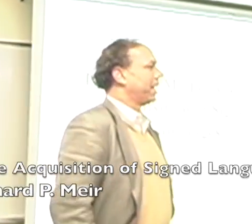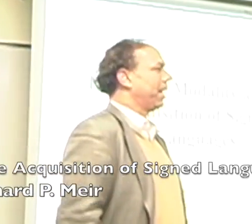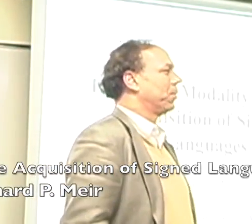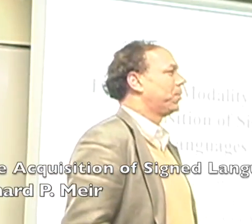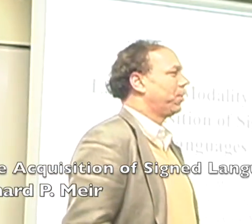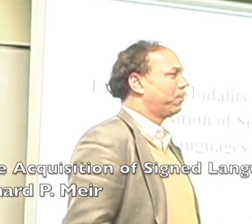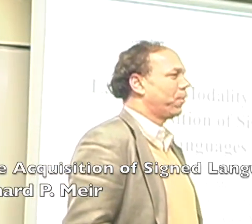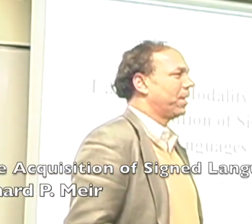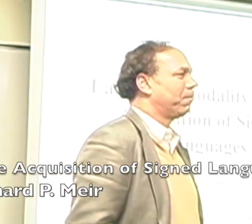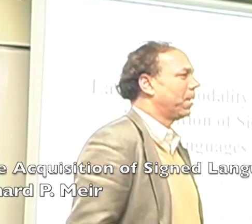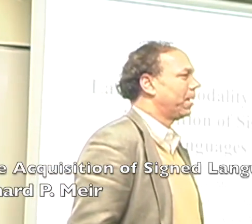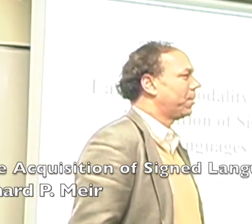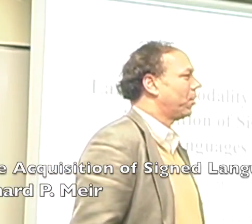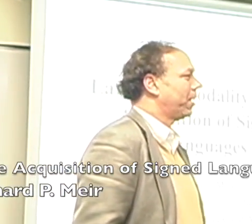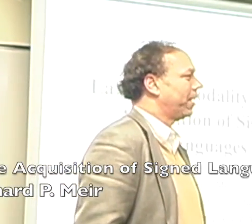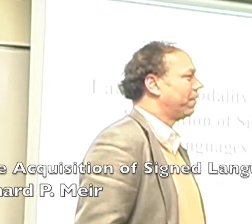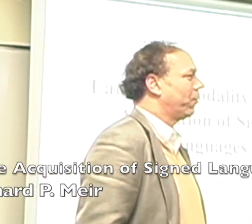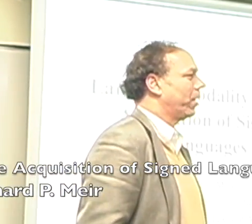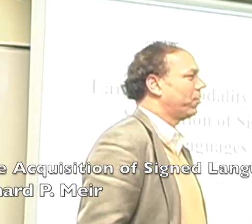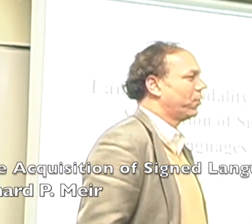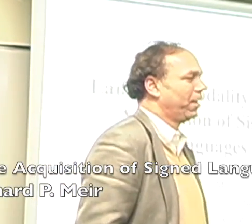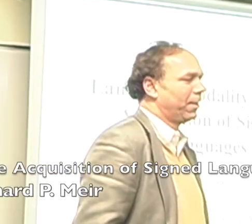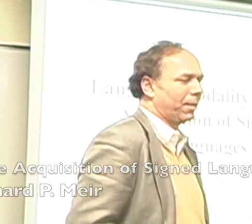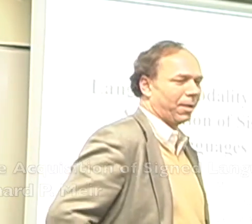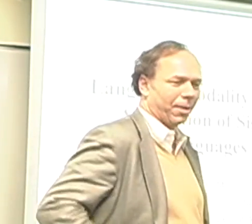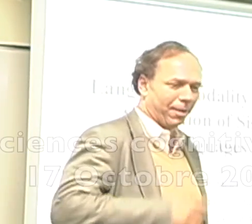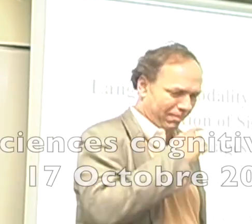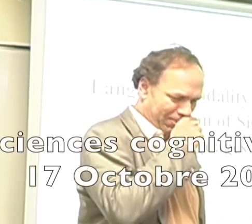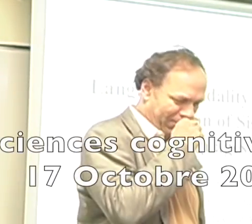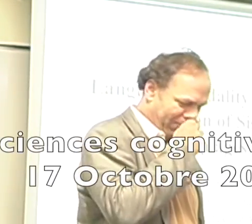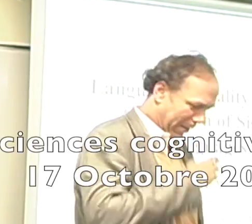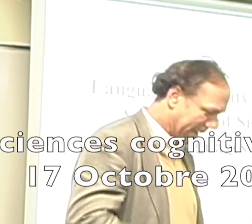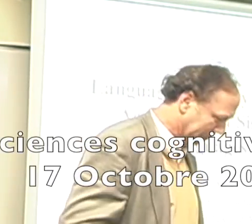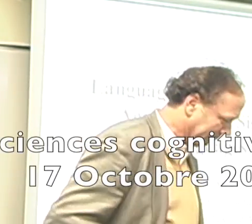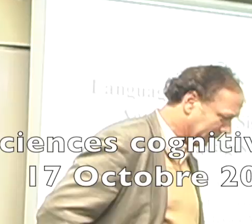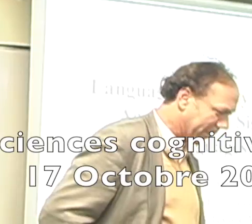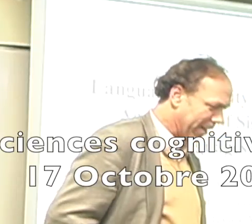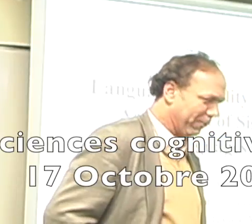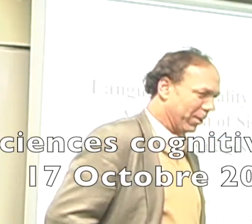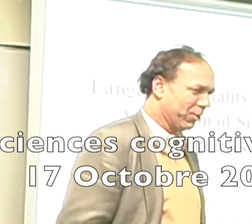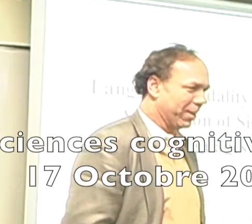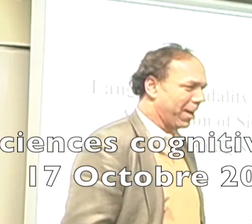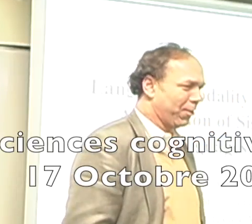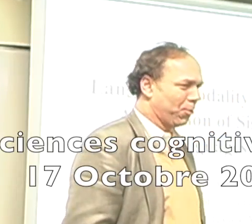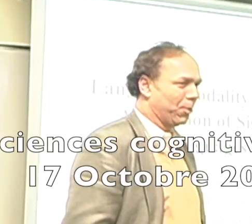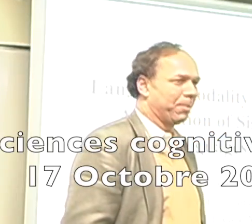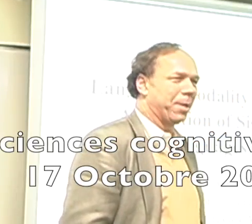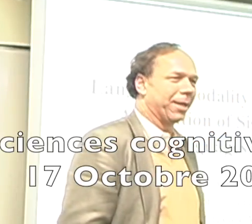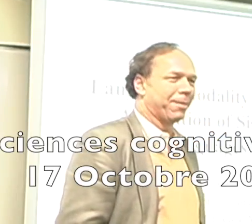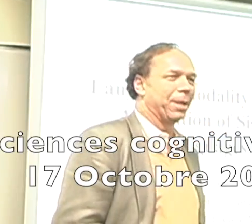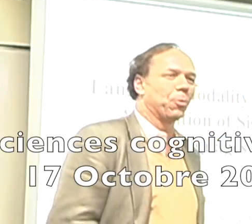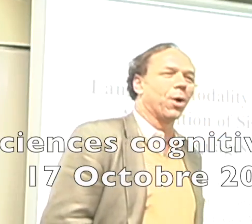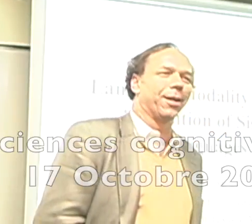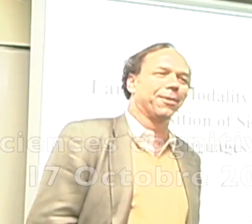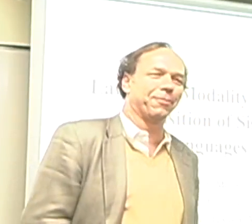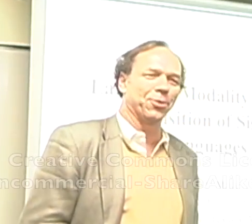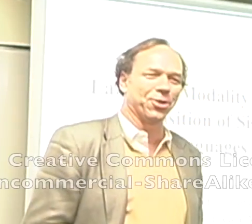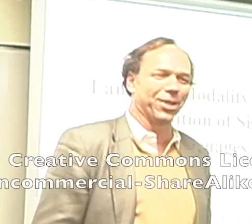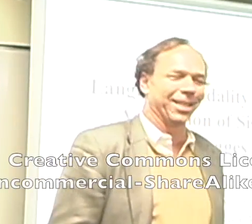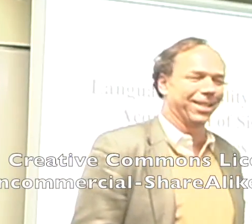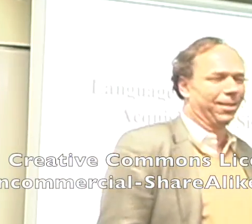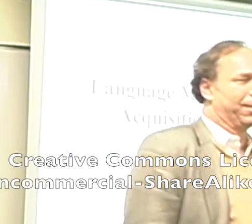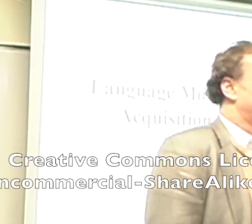apologize for not being able to present my talk in French. I studied French in high school, but it's been a